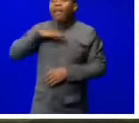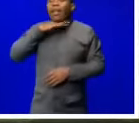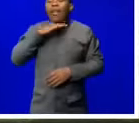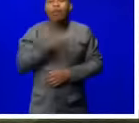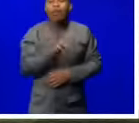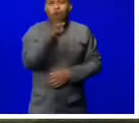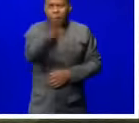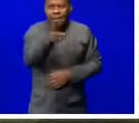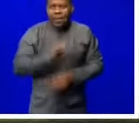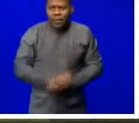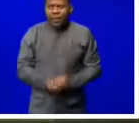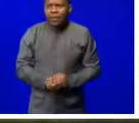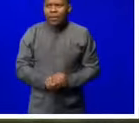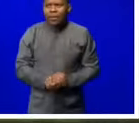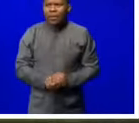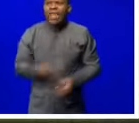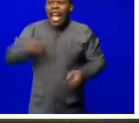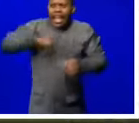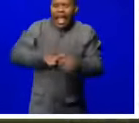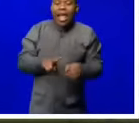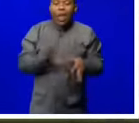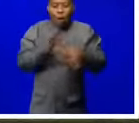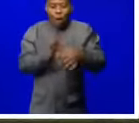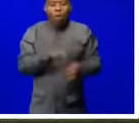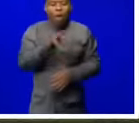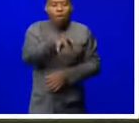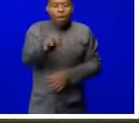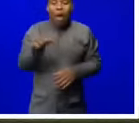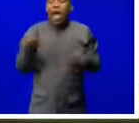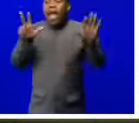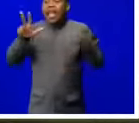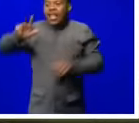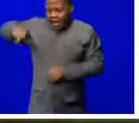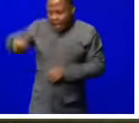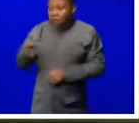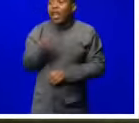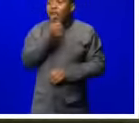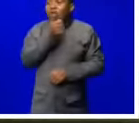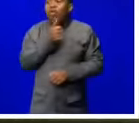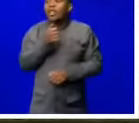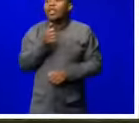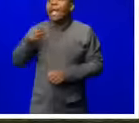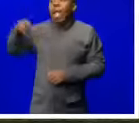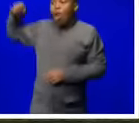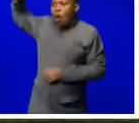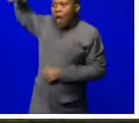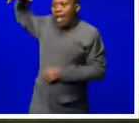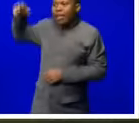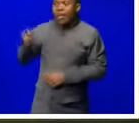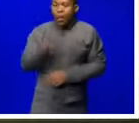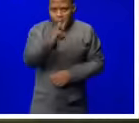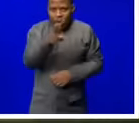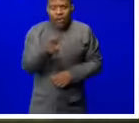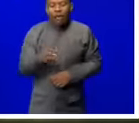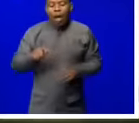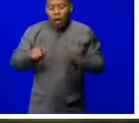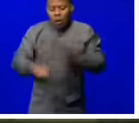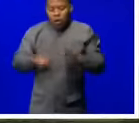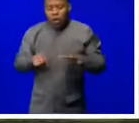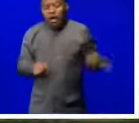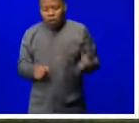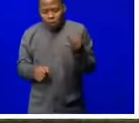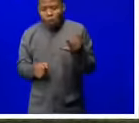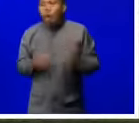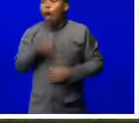more electricity to homes. So there'll also be 8,000 more homesteads in the area getting electricity. The second one is also a clean